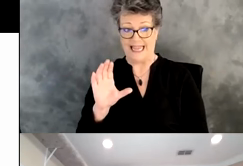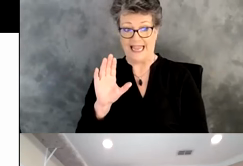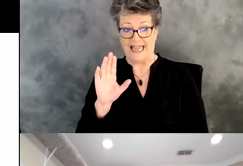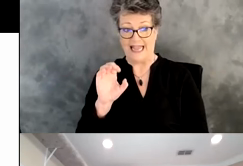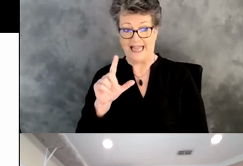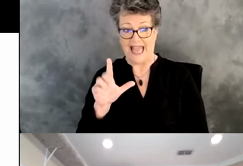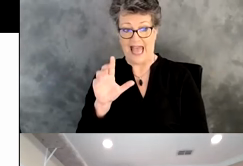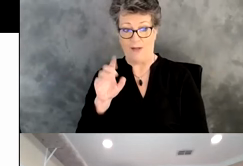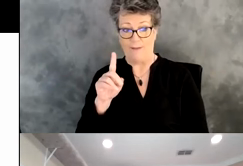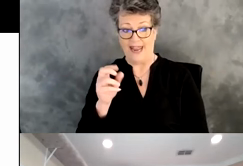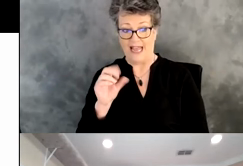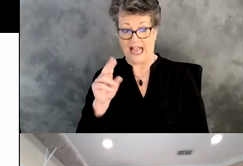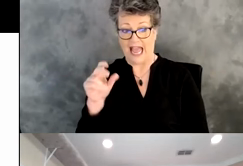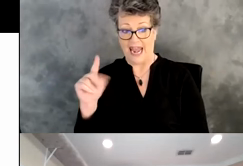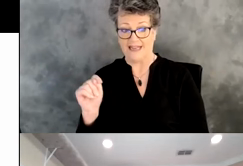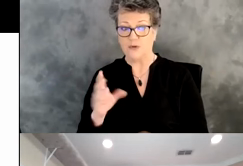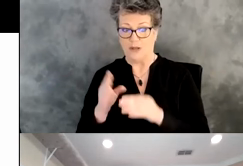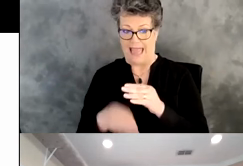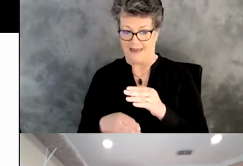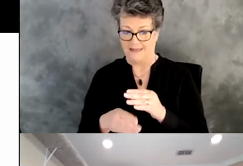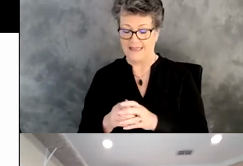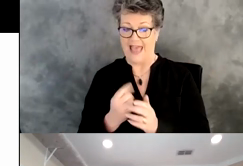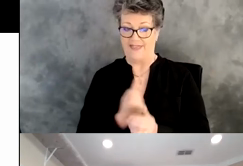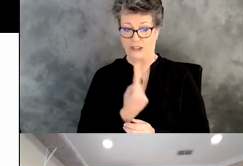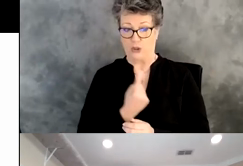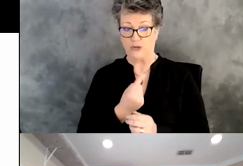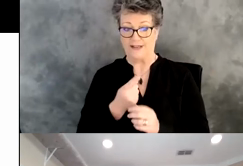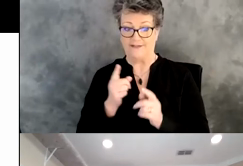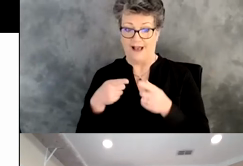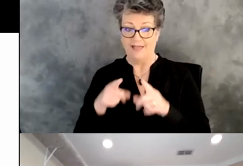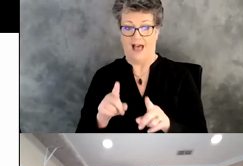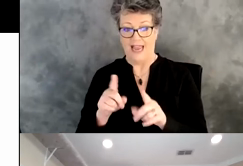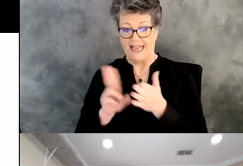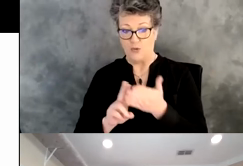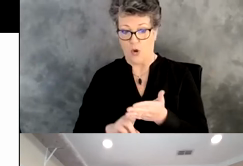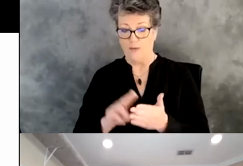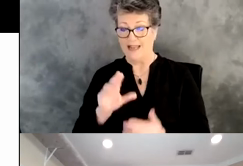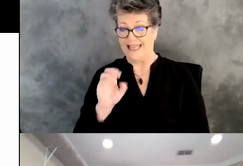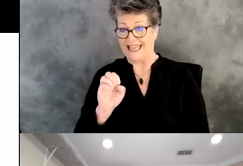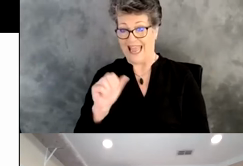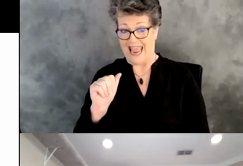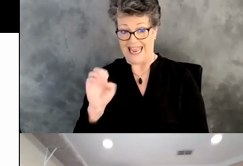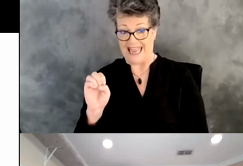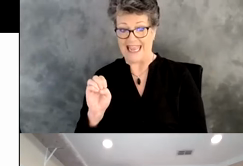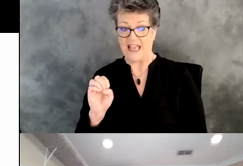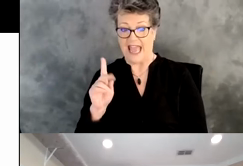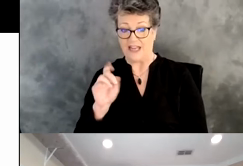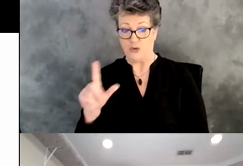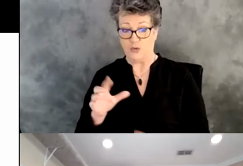and exclusively aligned enrollment. Dual special needs plans will be launched in the CCI counties.